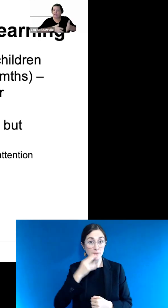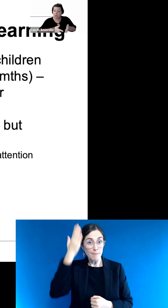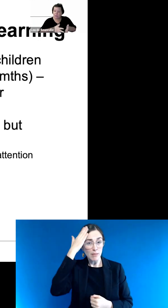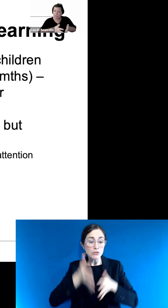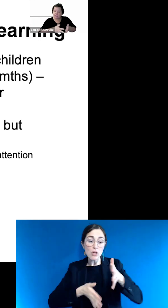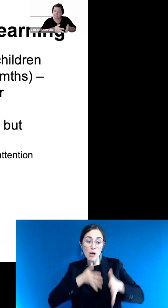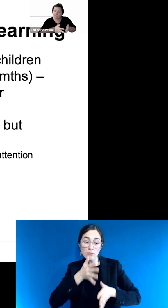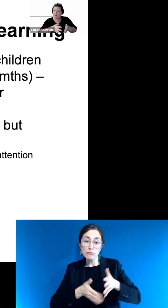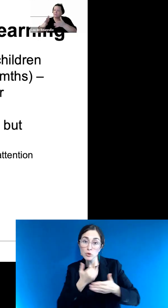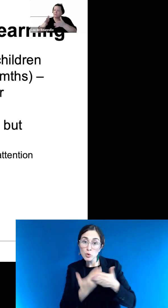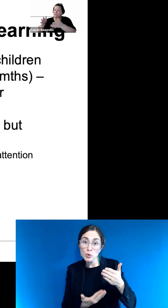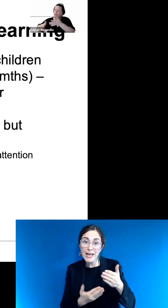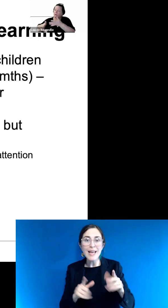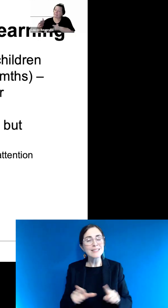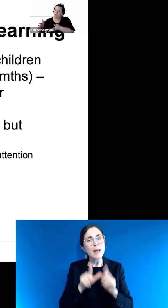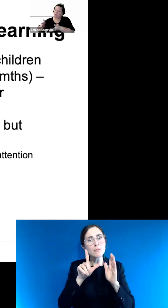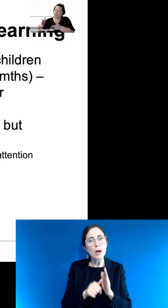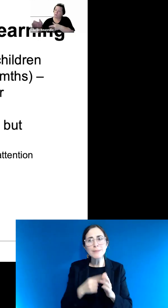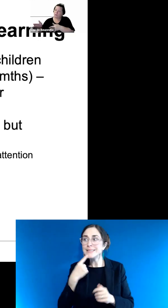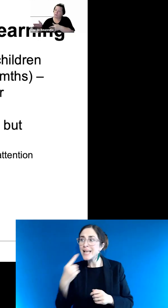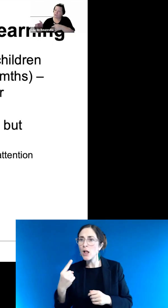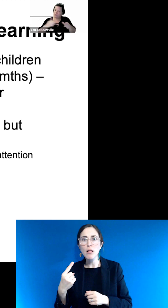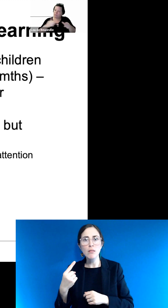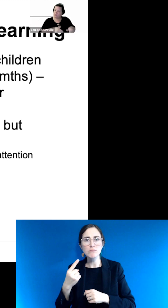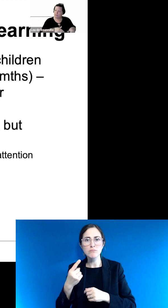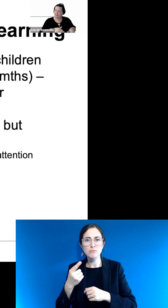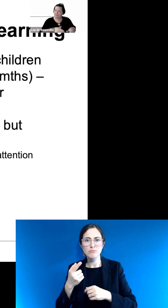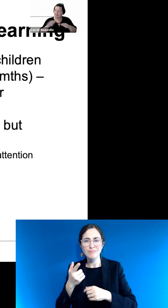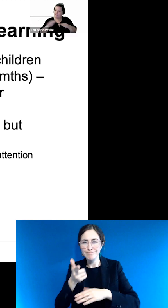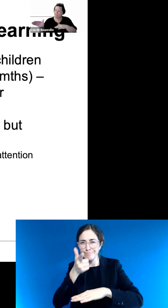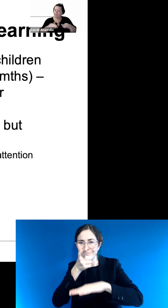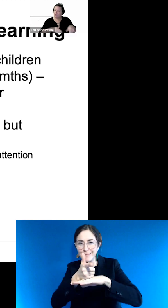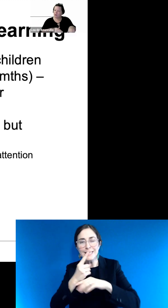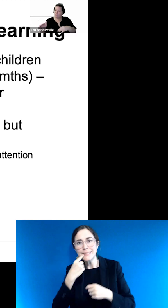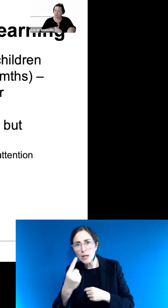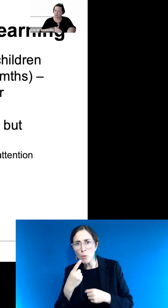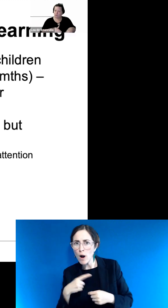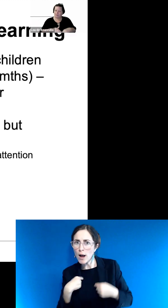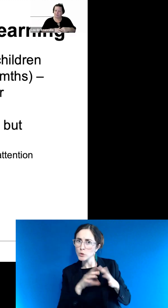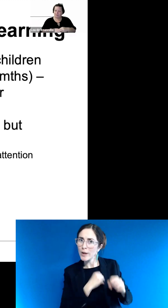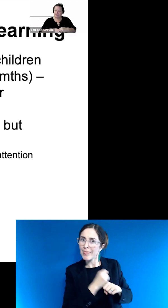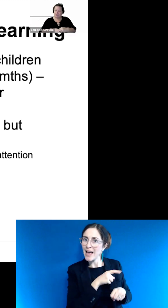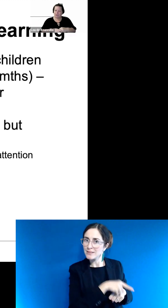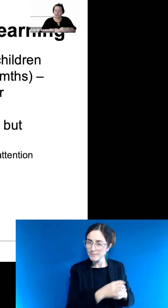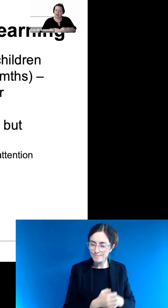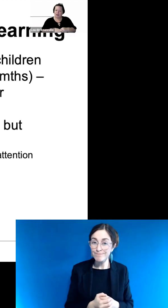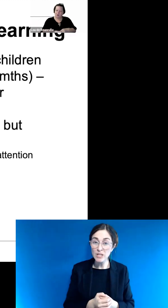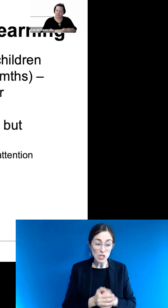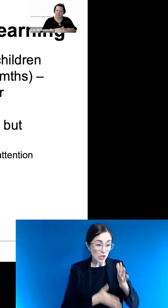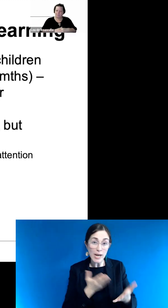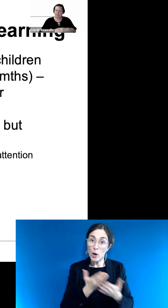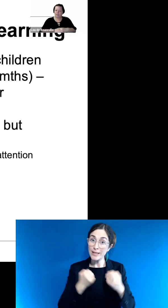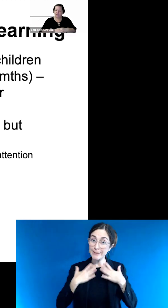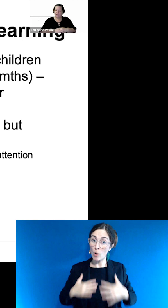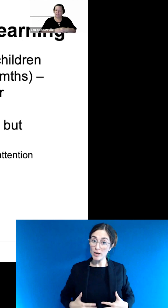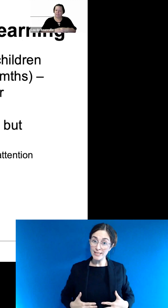signing a story to him, but also talking to the camera about what it is she's doing to help parents know what to do. She's signing on